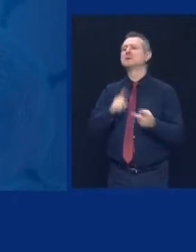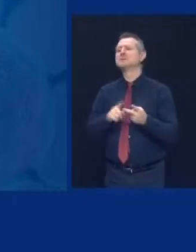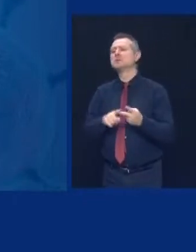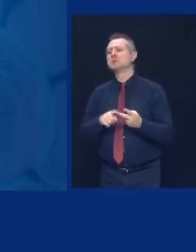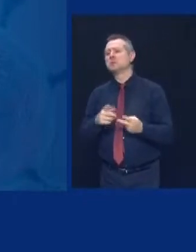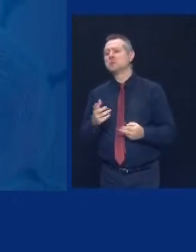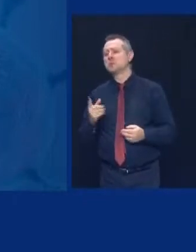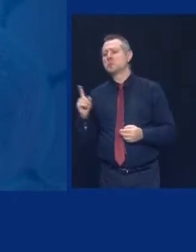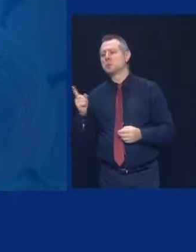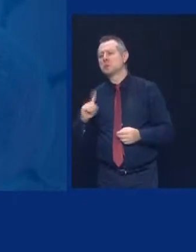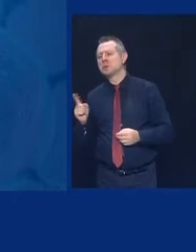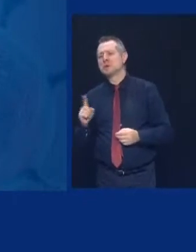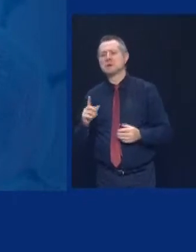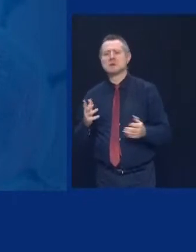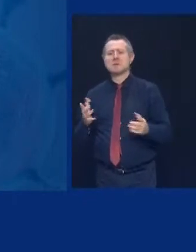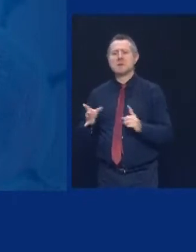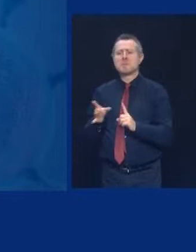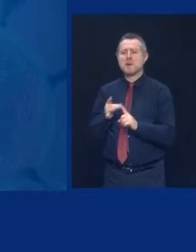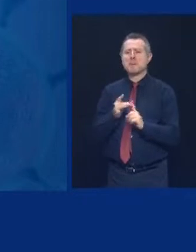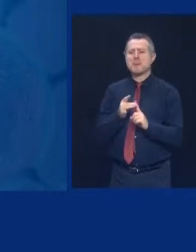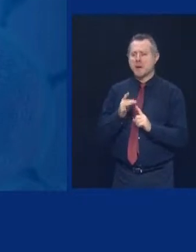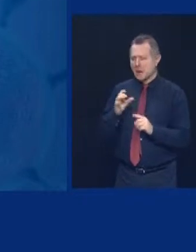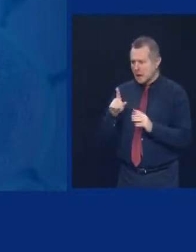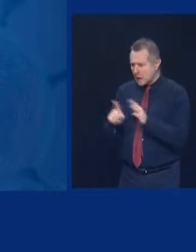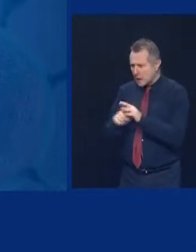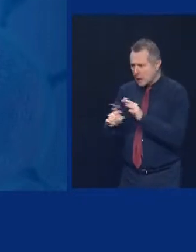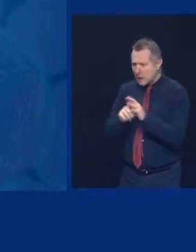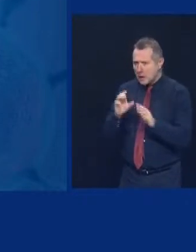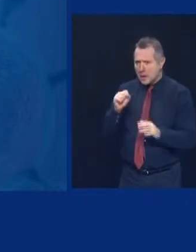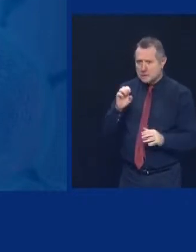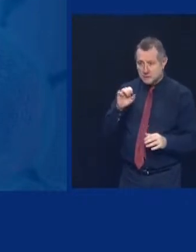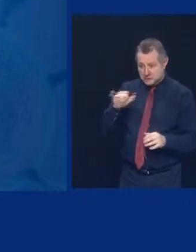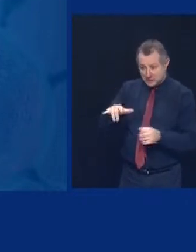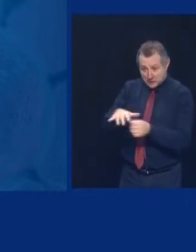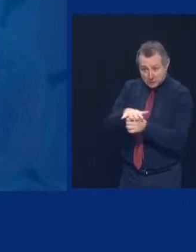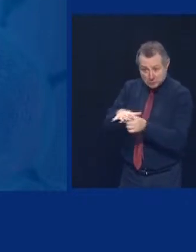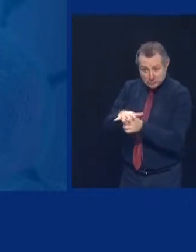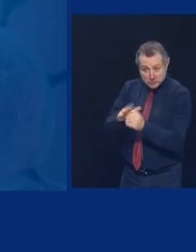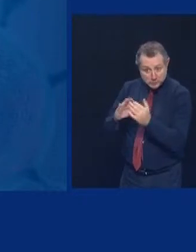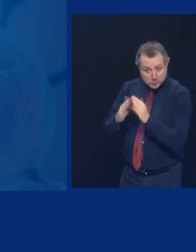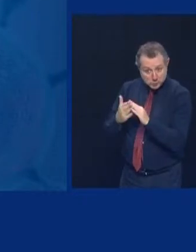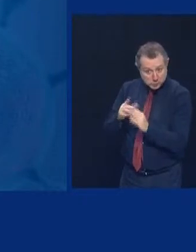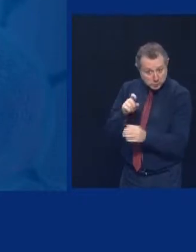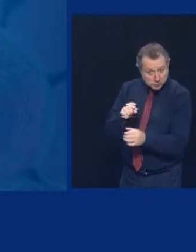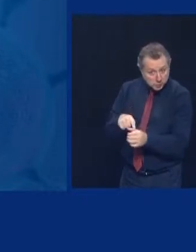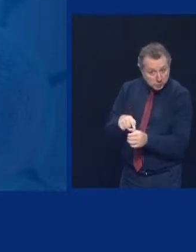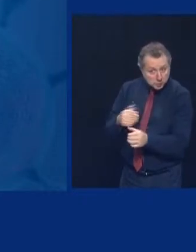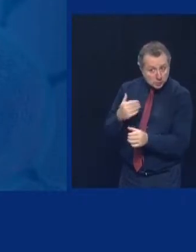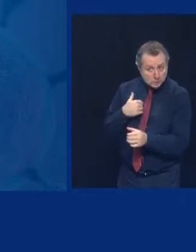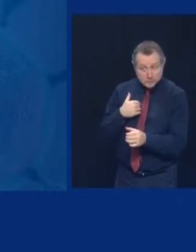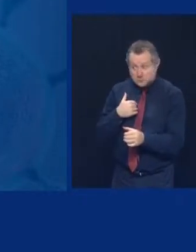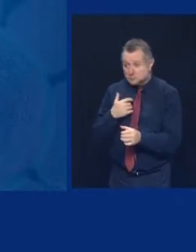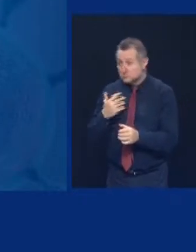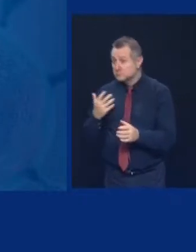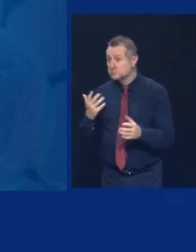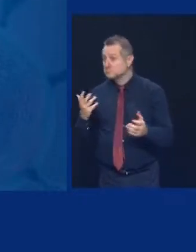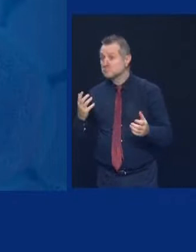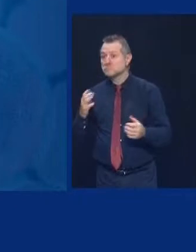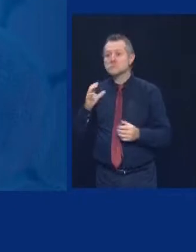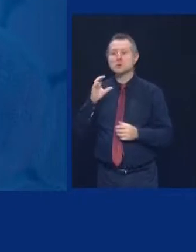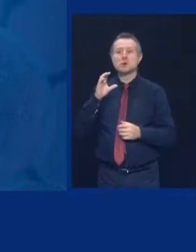Where are the cases coming from in that community? Is there a congregate